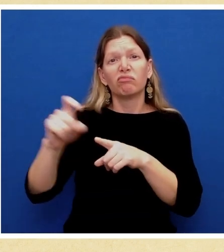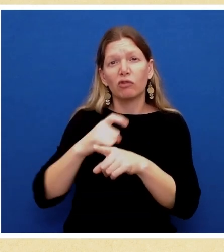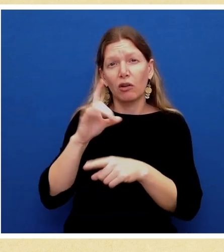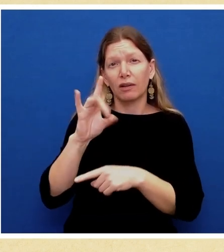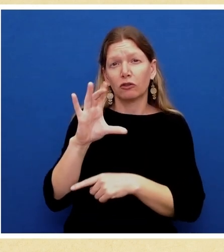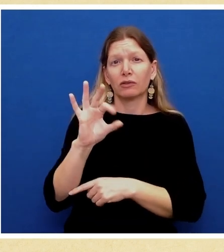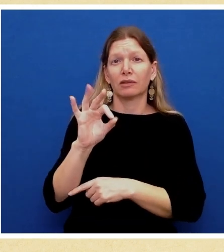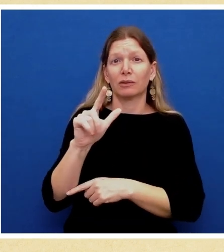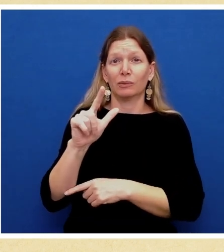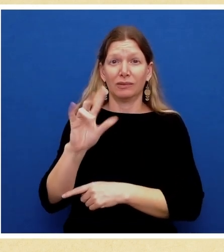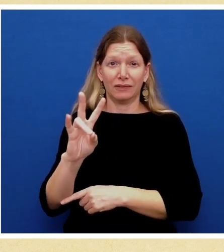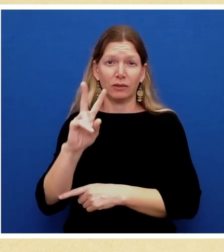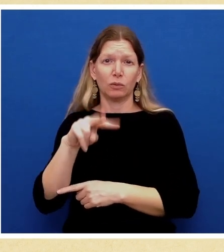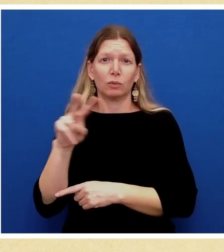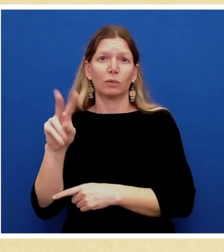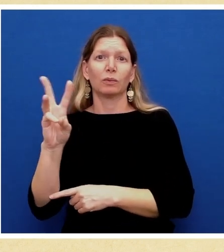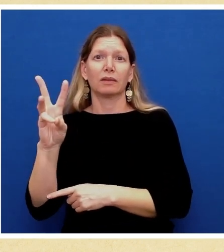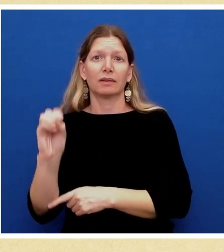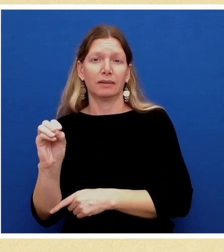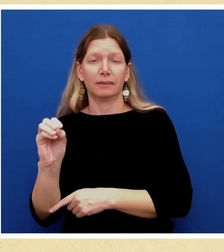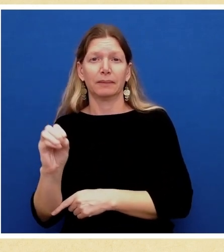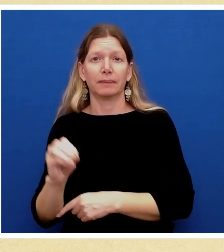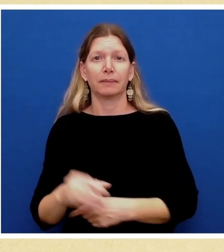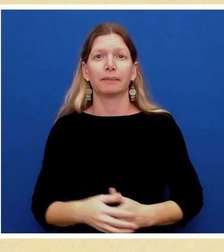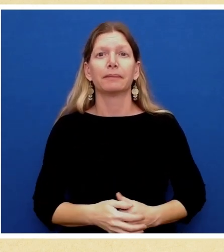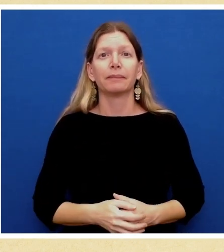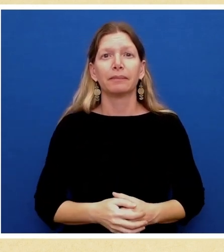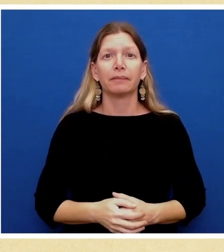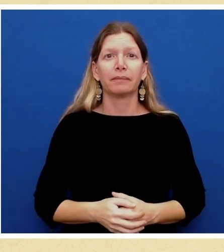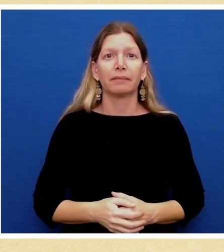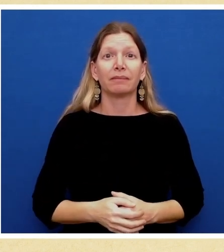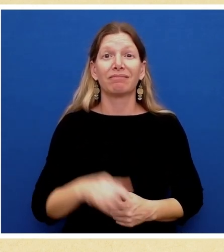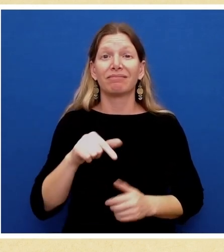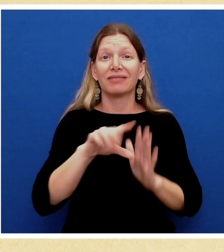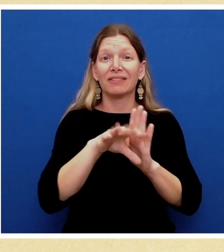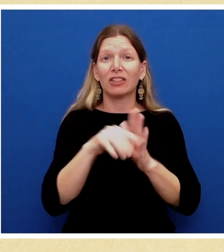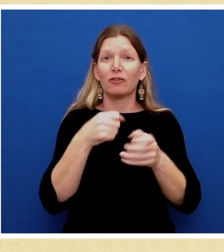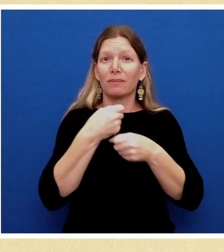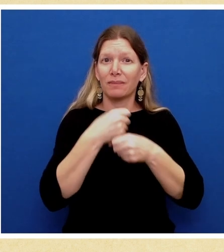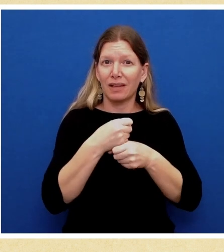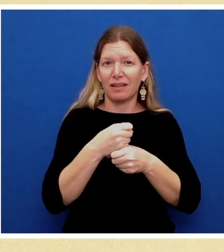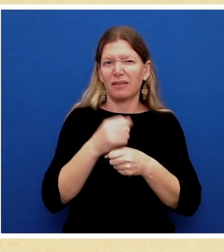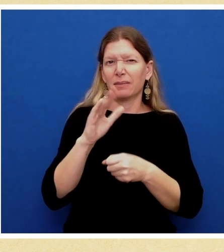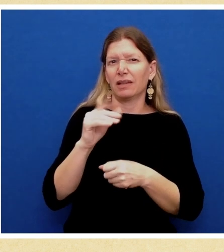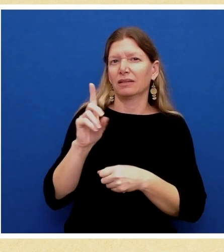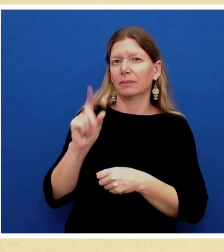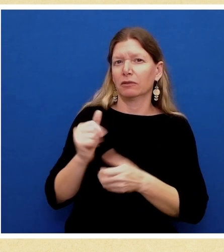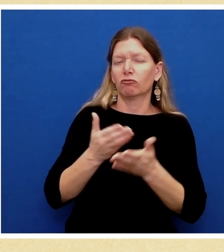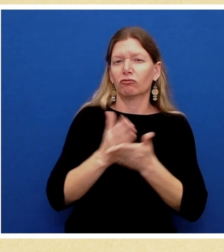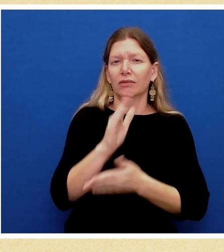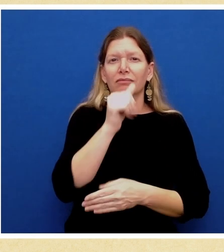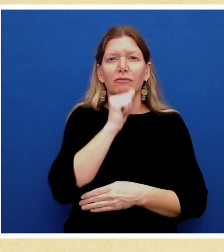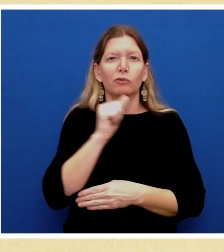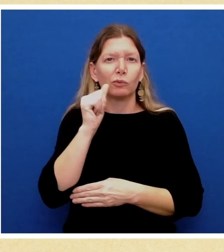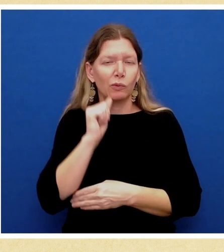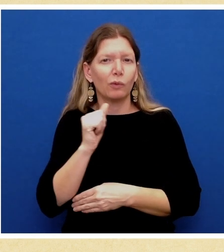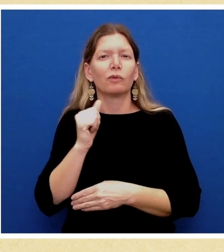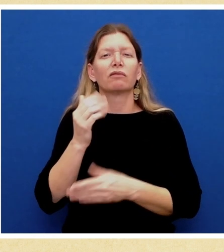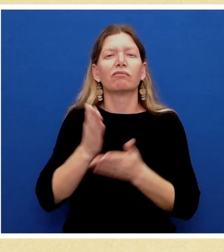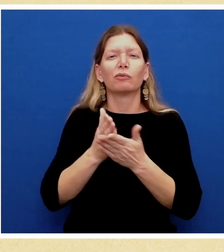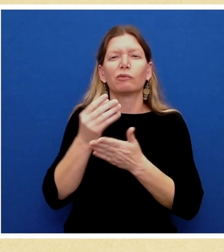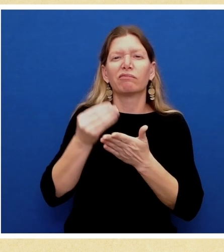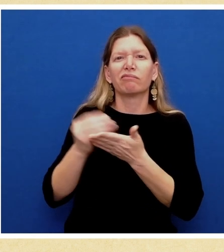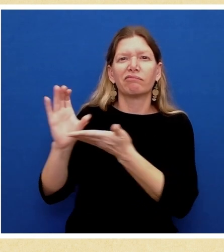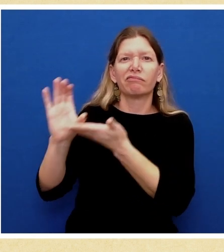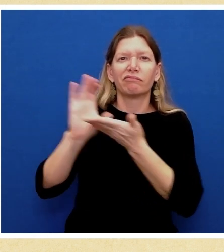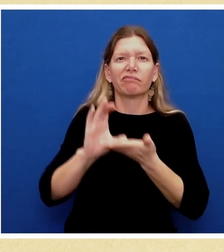www.disabilityrightsaz.org or by phone at 800-927-2260. This video was brought to you by Disability Rights